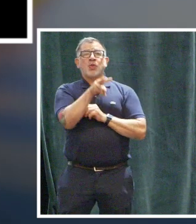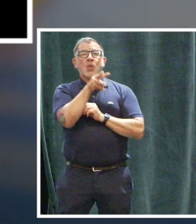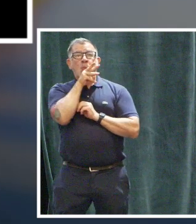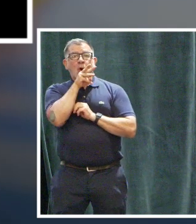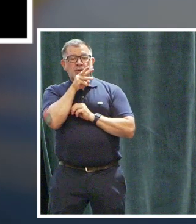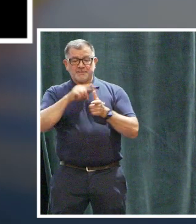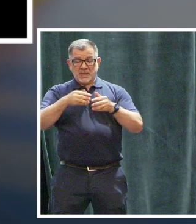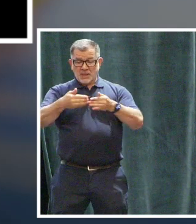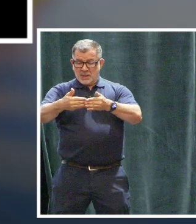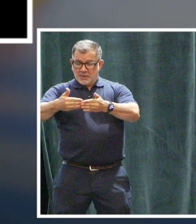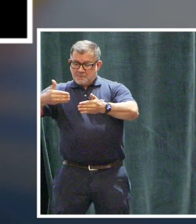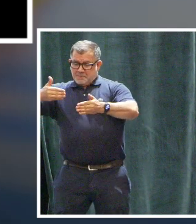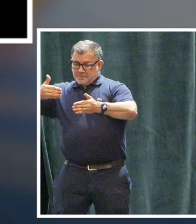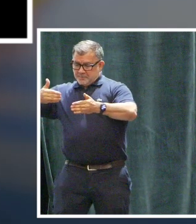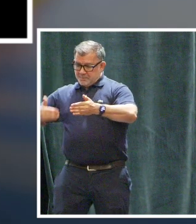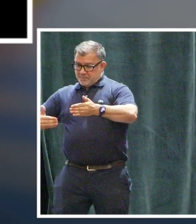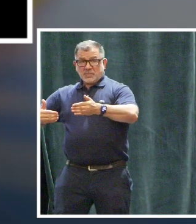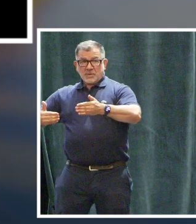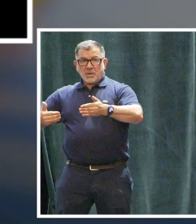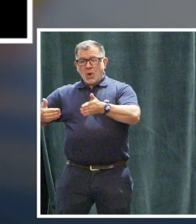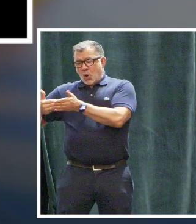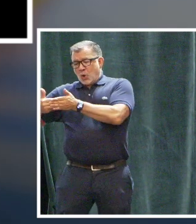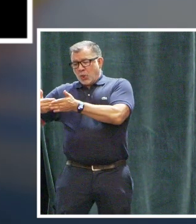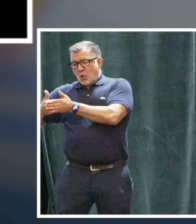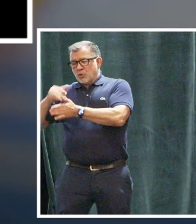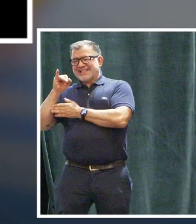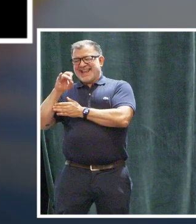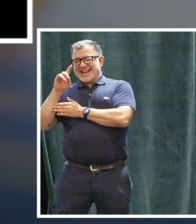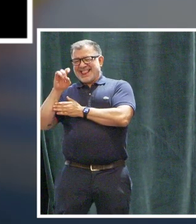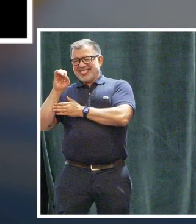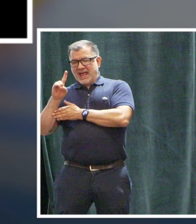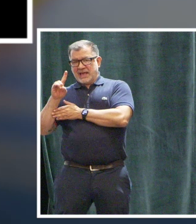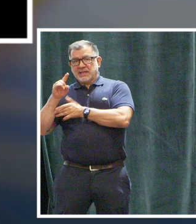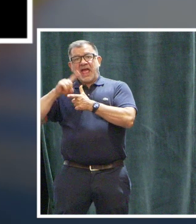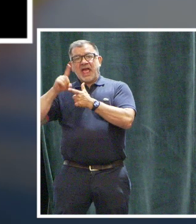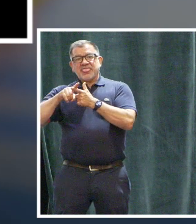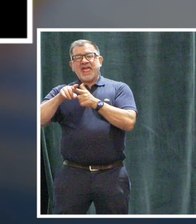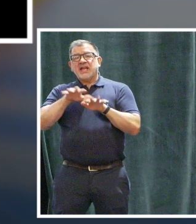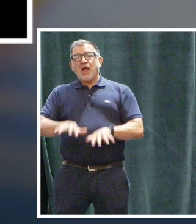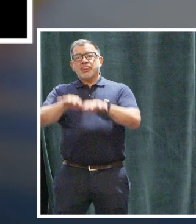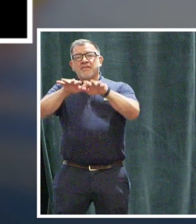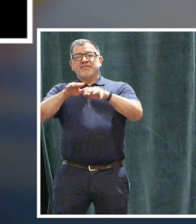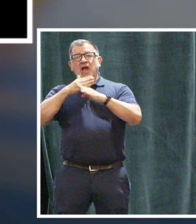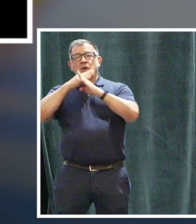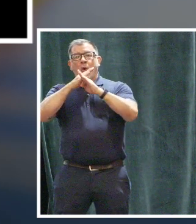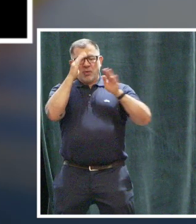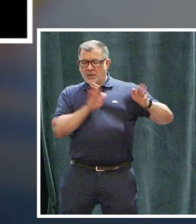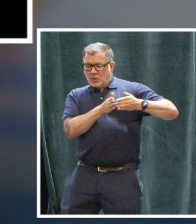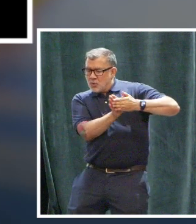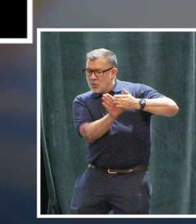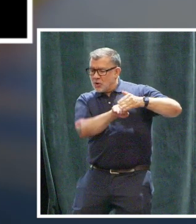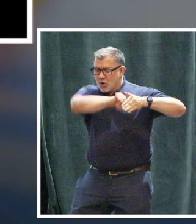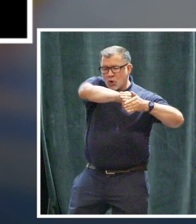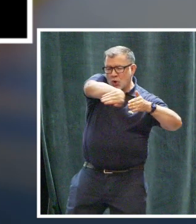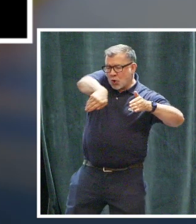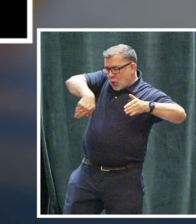Moving inland from the Regatta, the wall, the flood wall turns the corner near the Cove Club